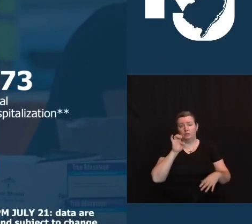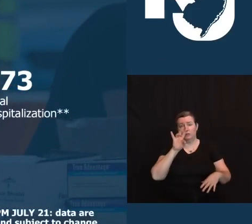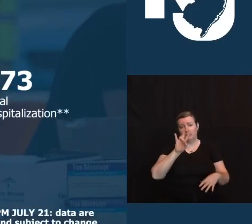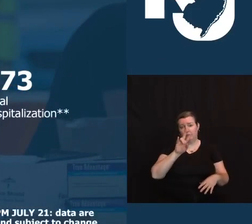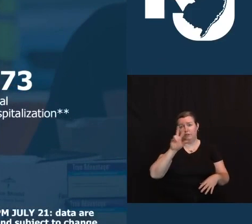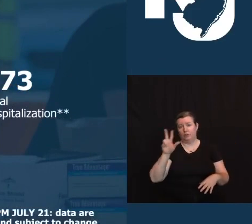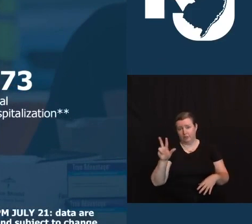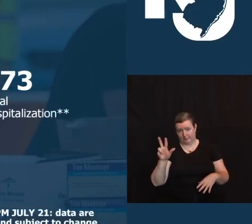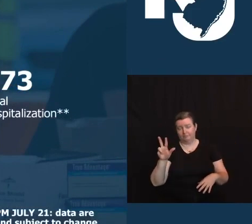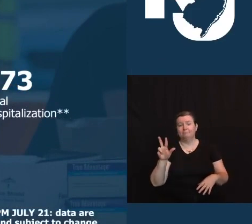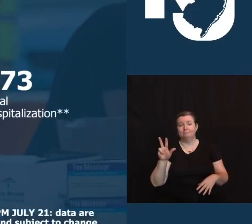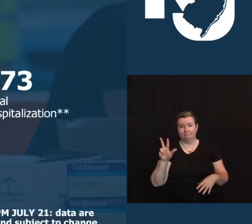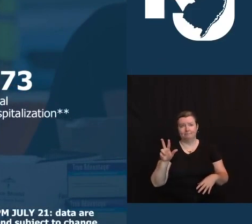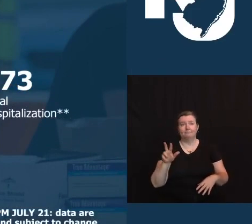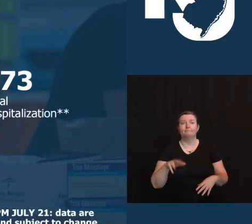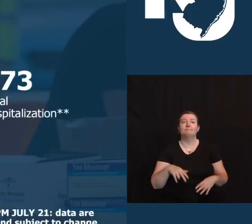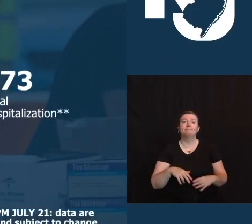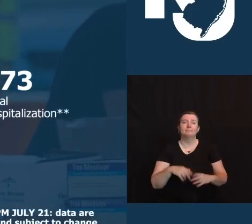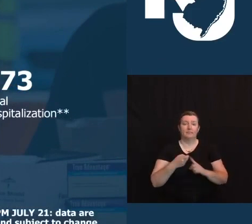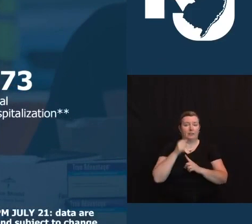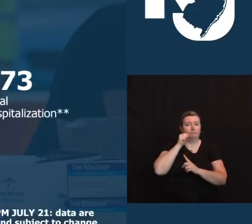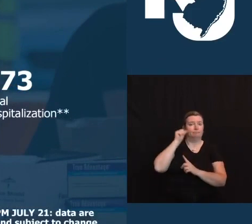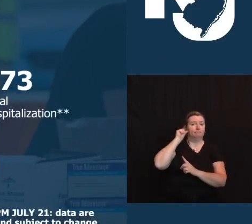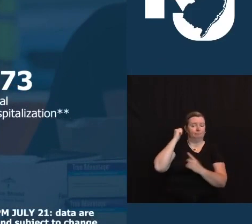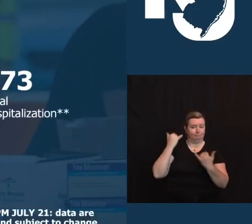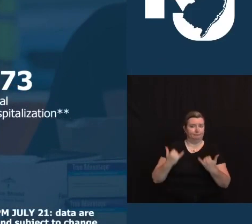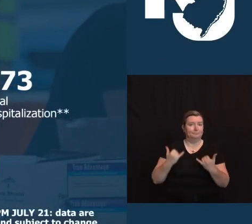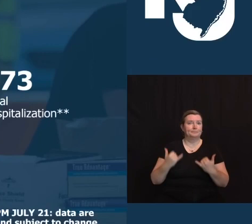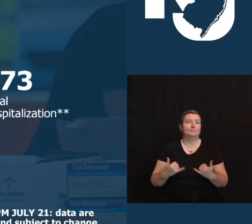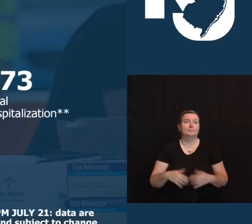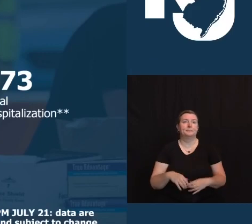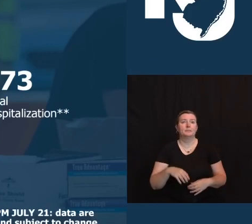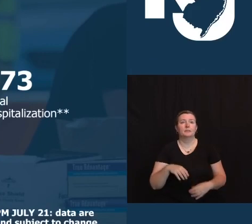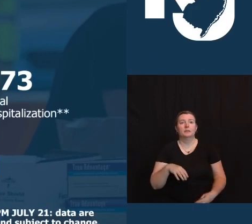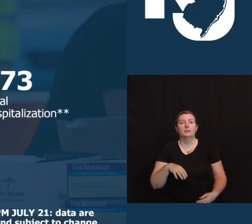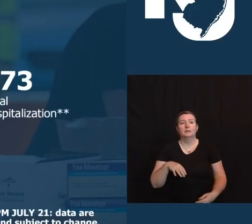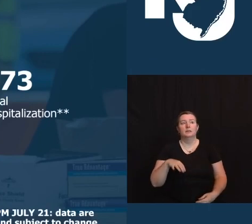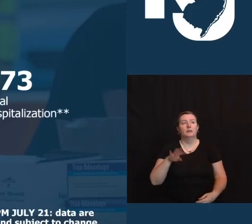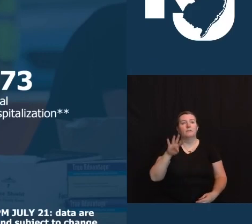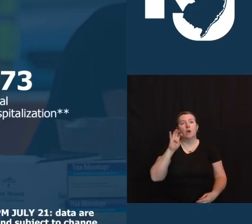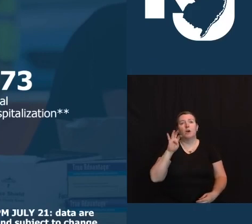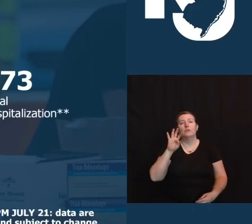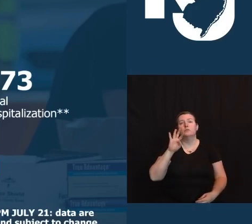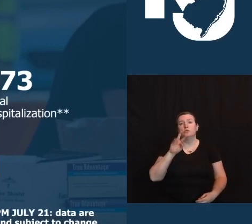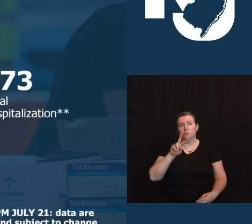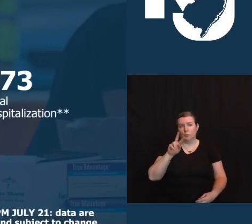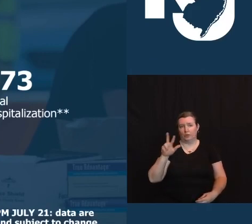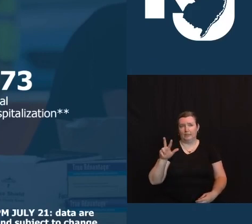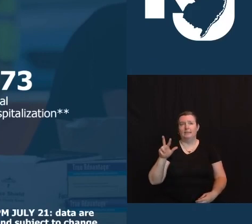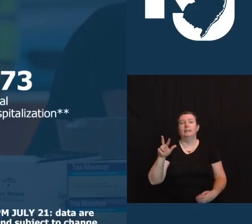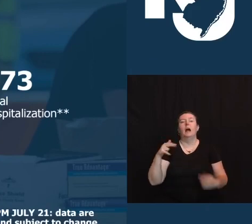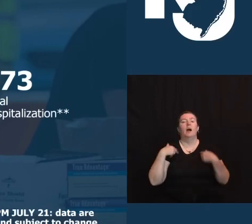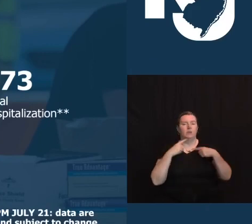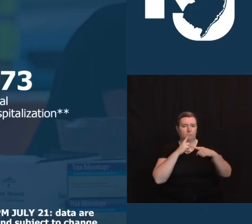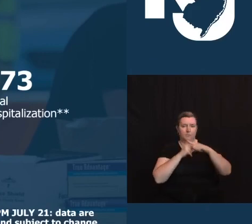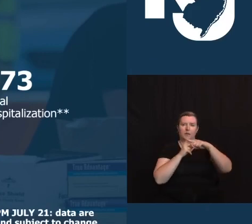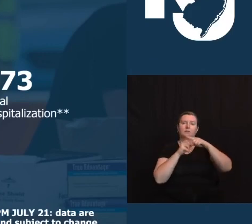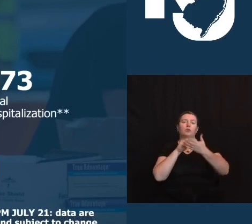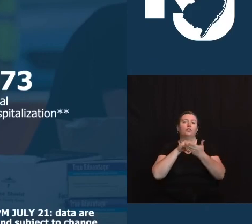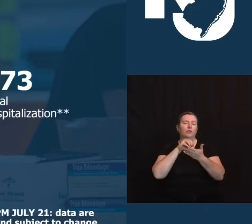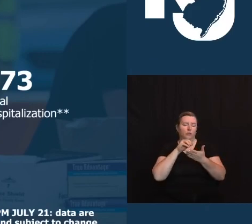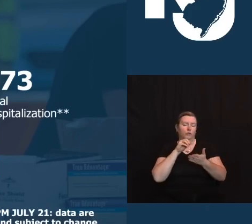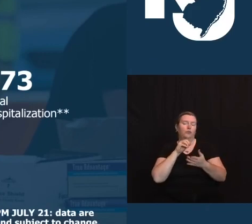patients statewide, 423 of whom have tested positive for COVID-19,